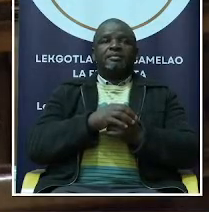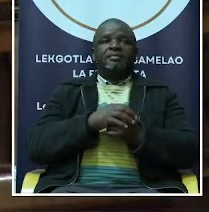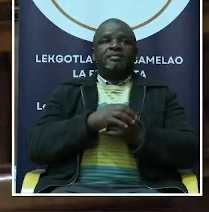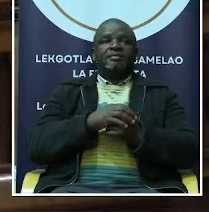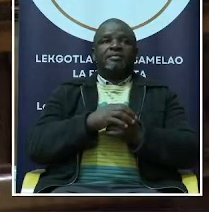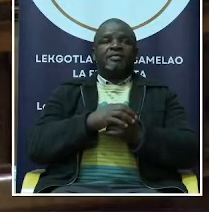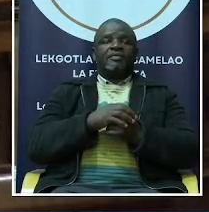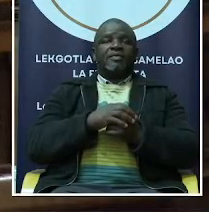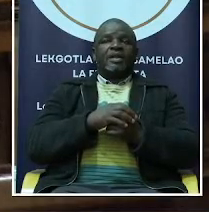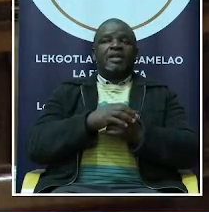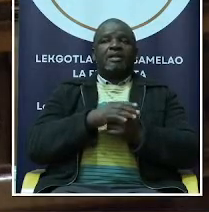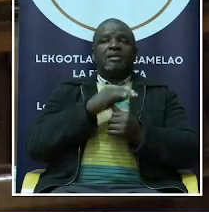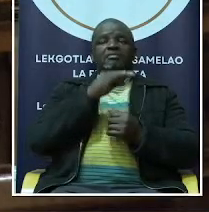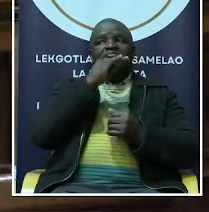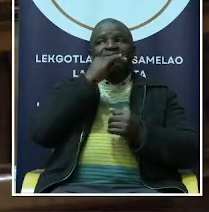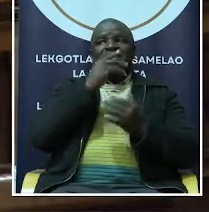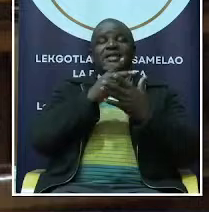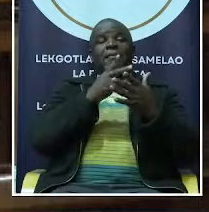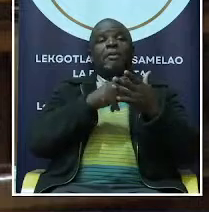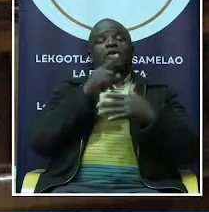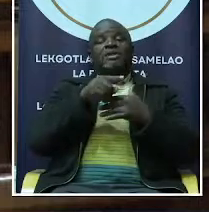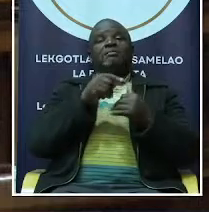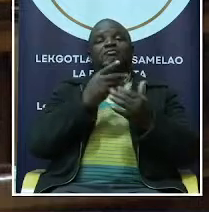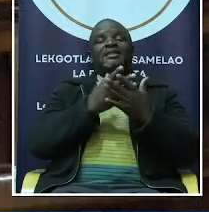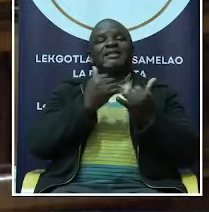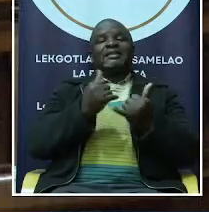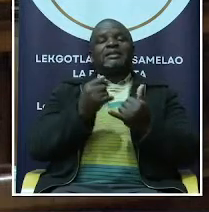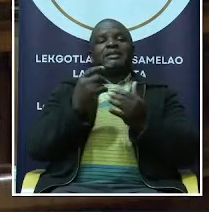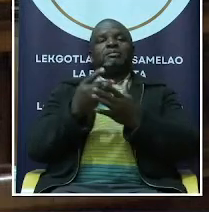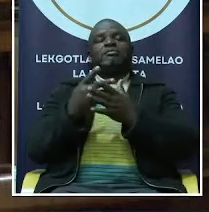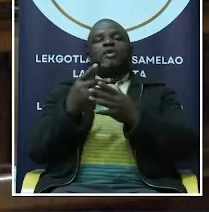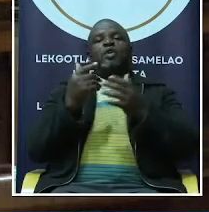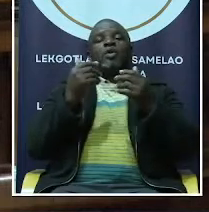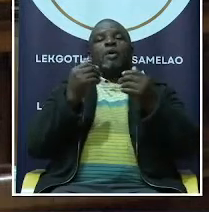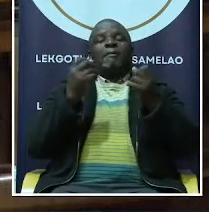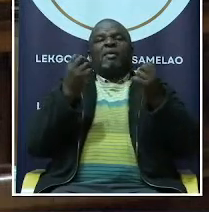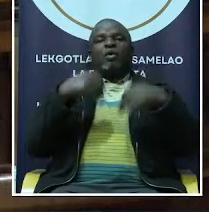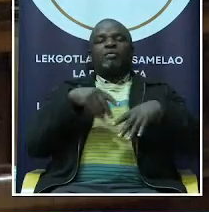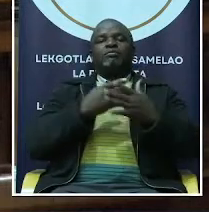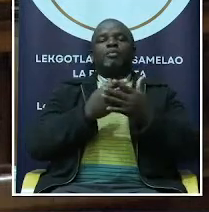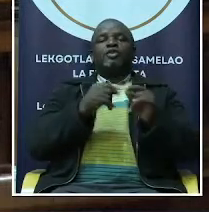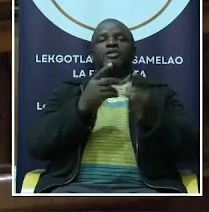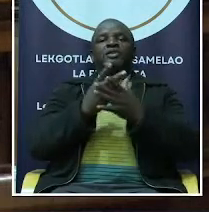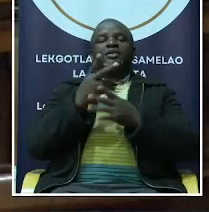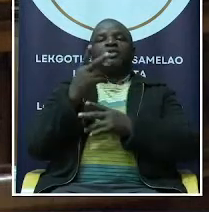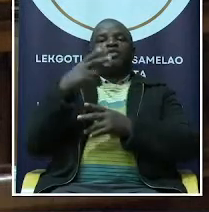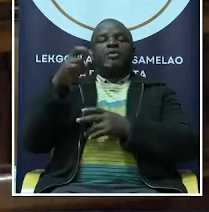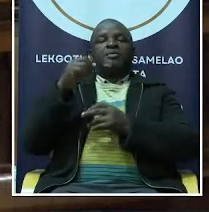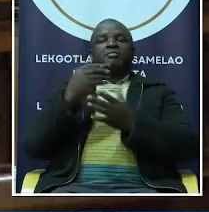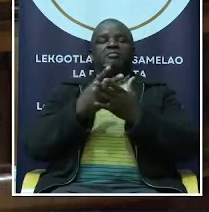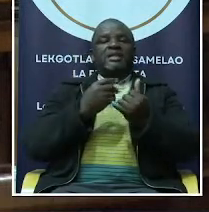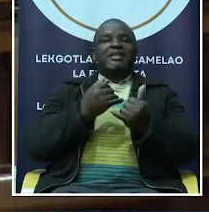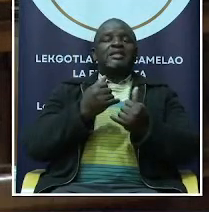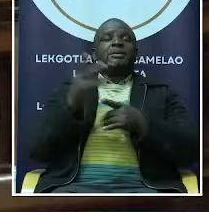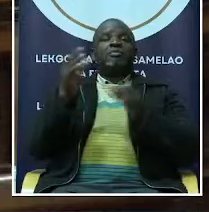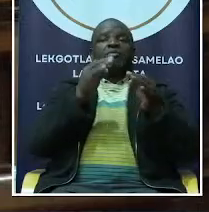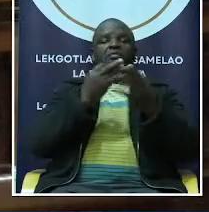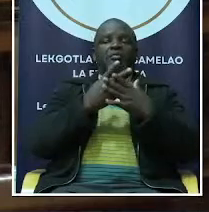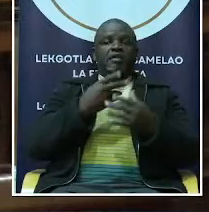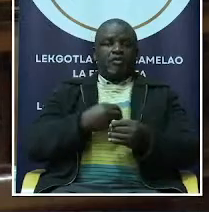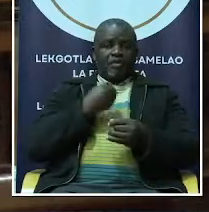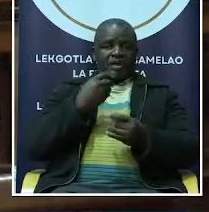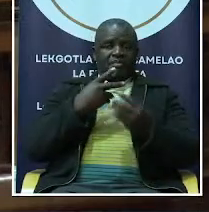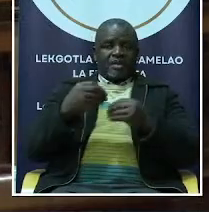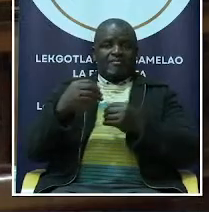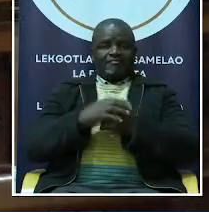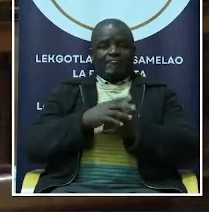It's a project, a missed opportunity for tourism, job creation, and youth entrepreneurship. We urge the